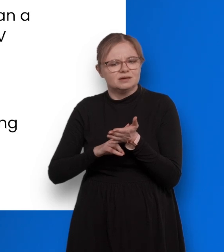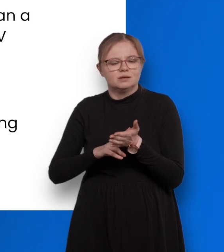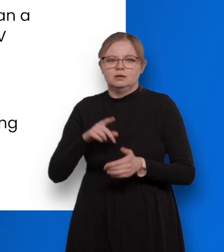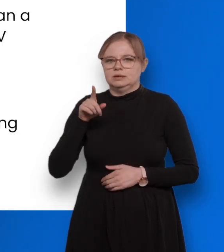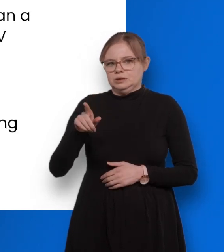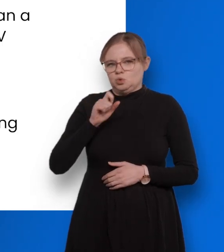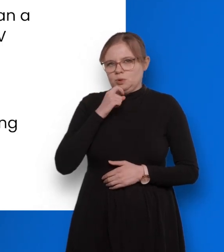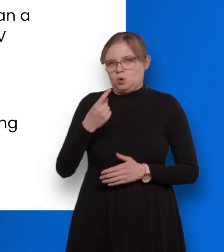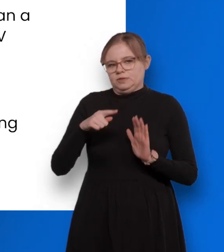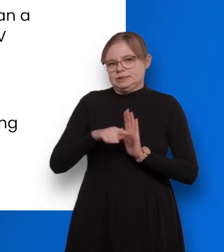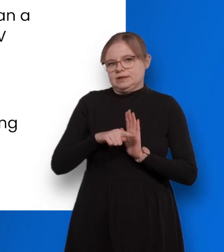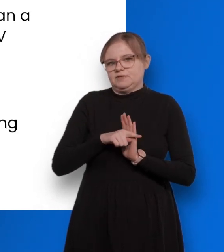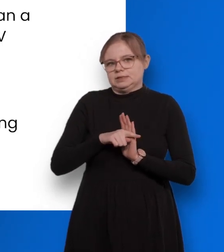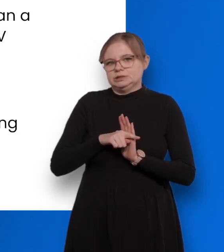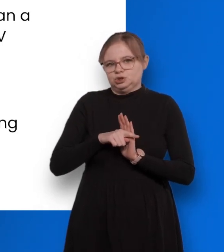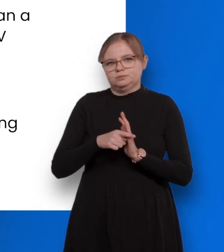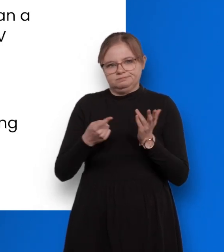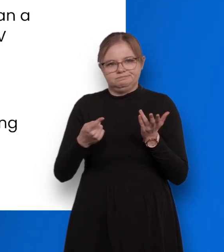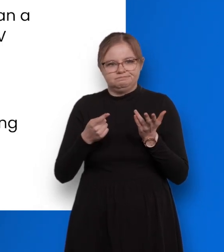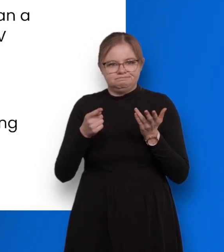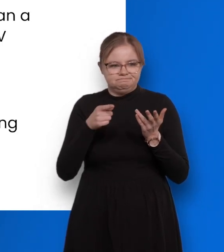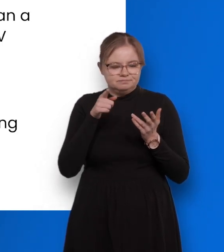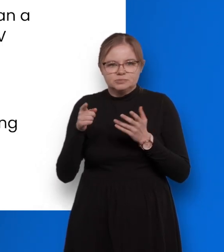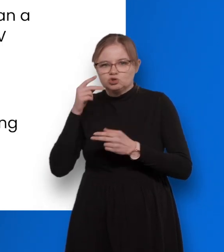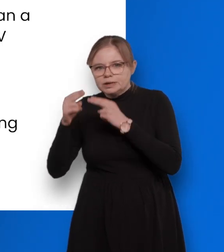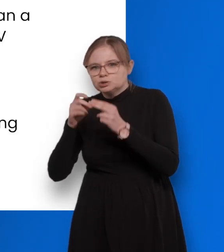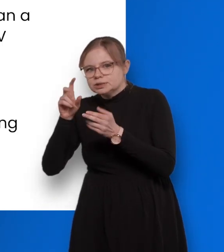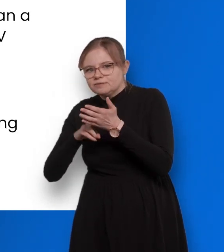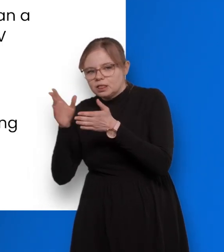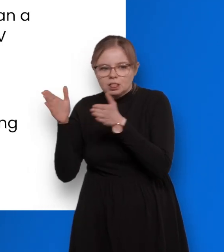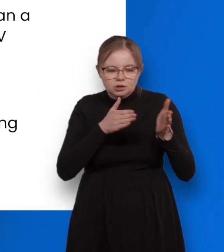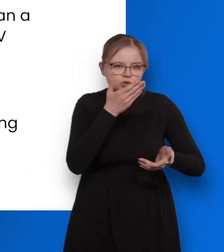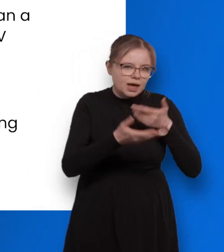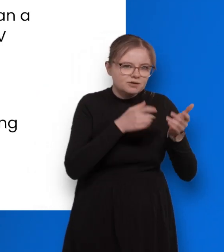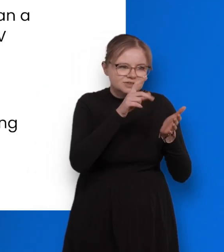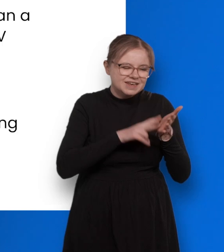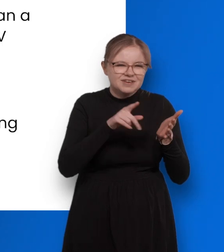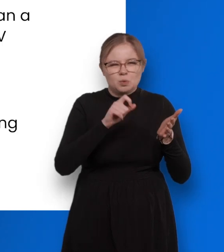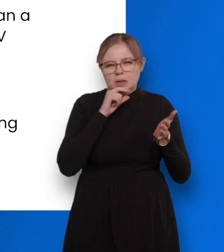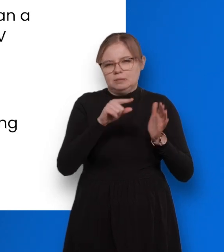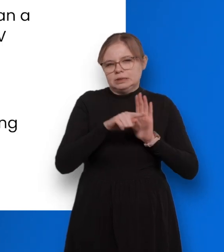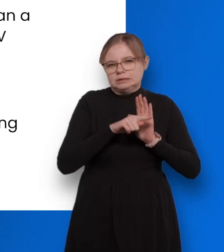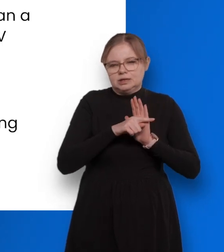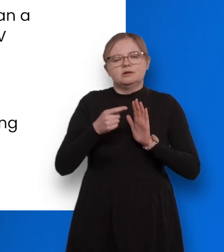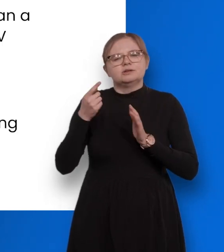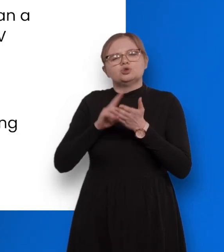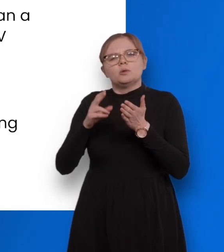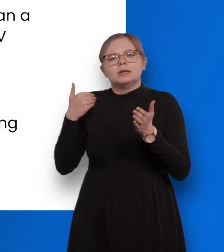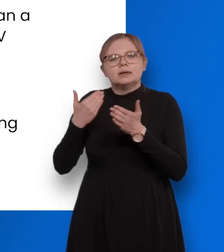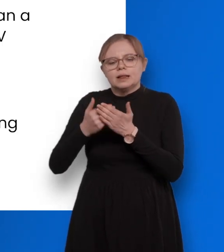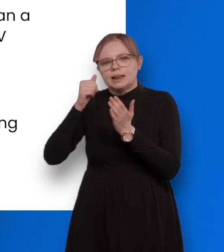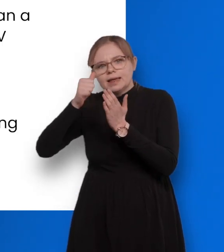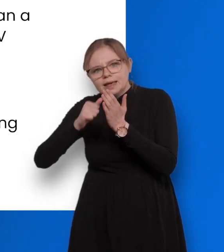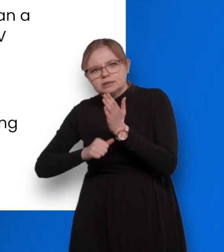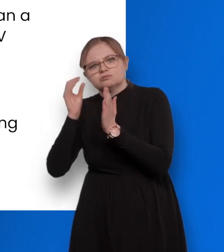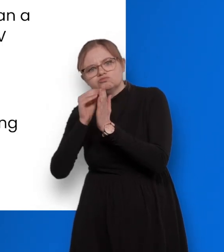that comes with moving to a narrative structure away from the classic lists of papers, patents, grants, presentations, etc.